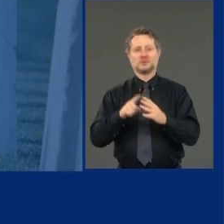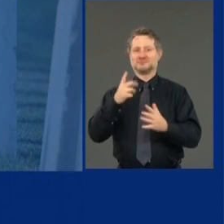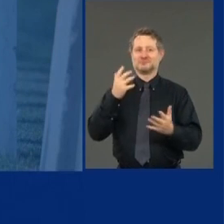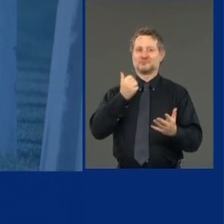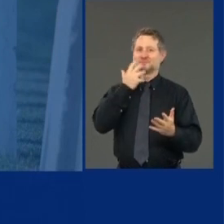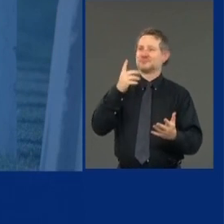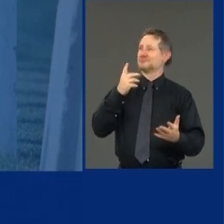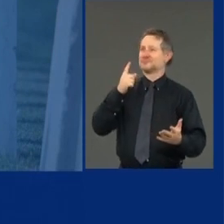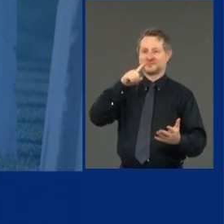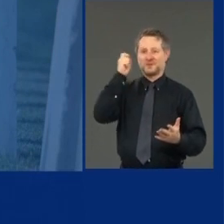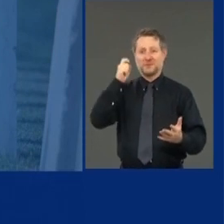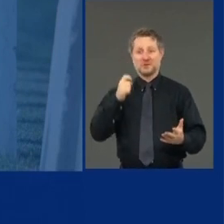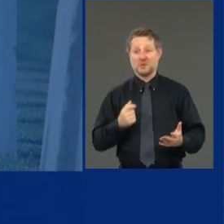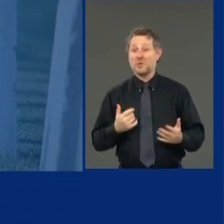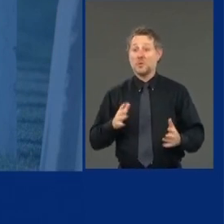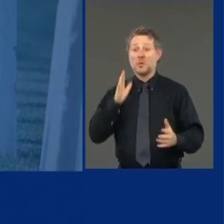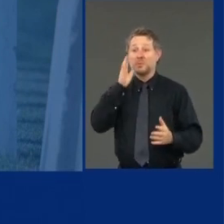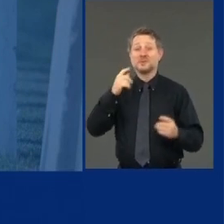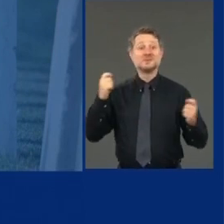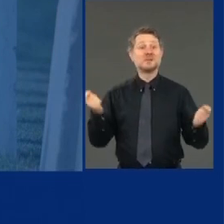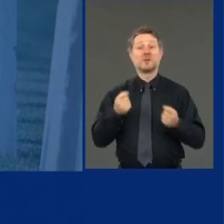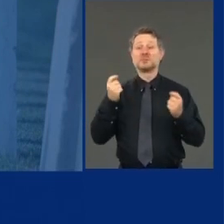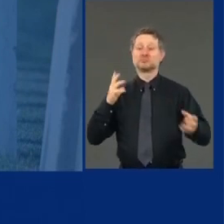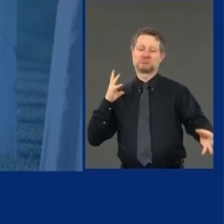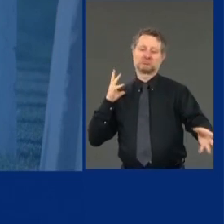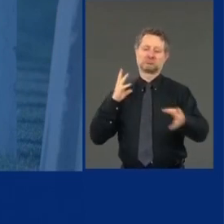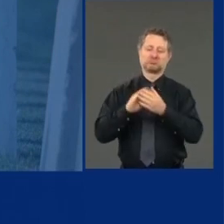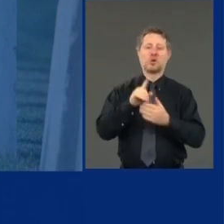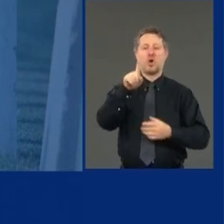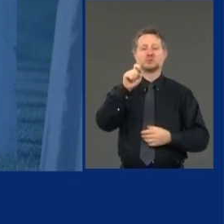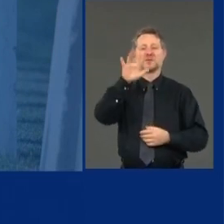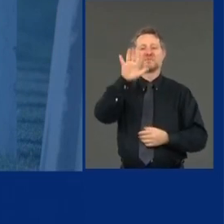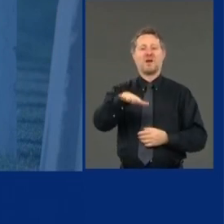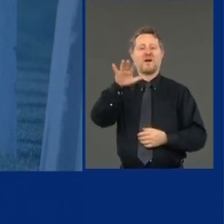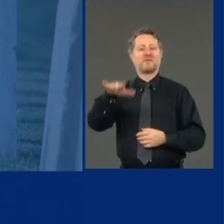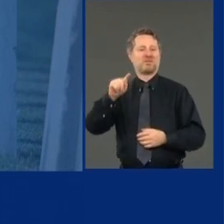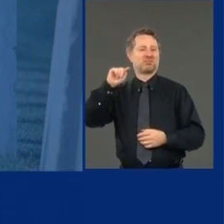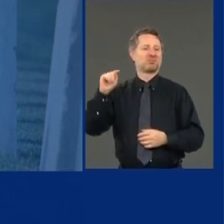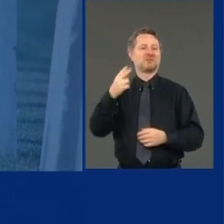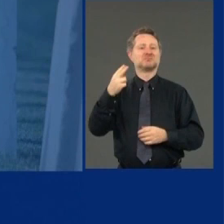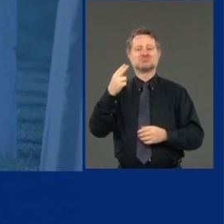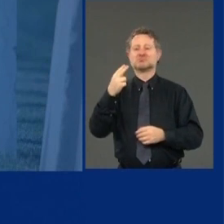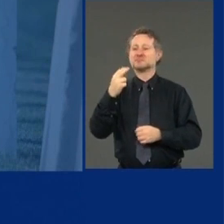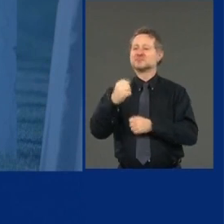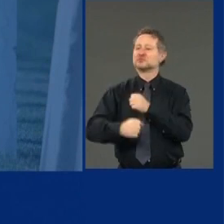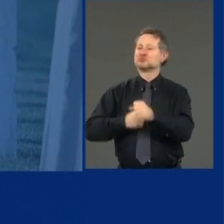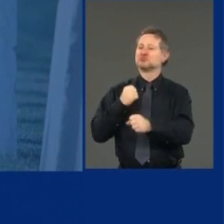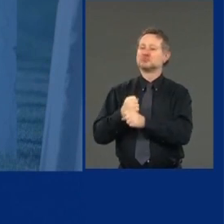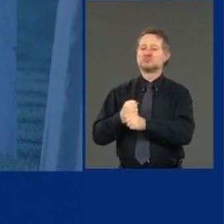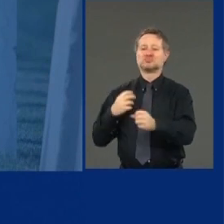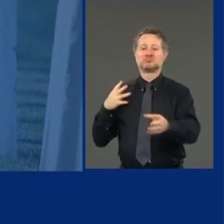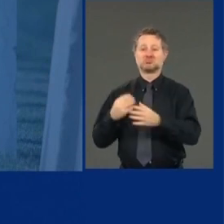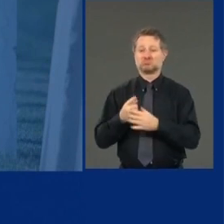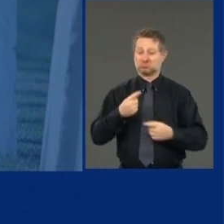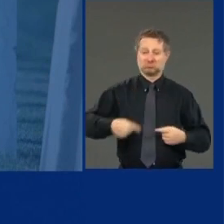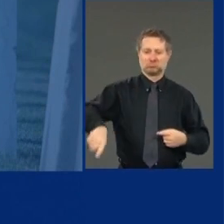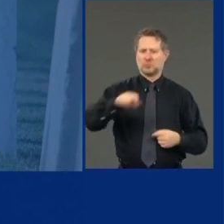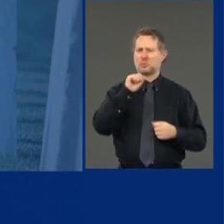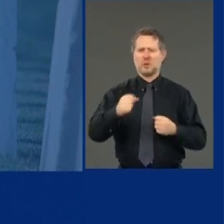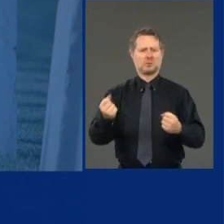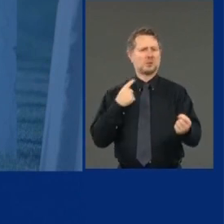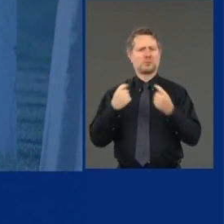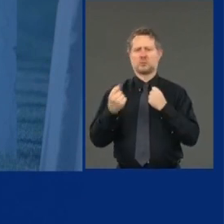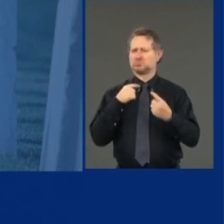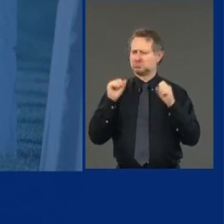This will be the 155th Memorial Day. The press gets to ask me questions. Here's